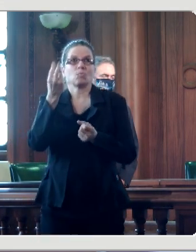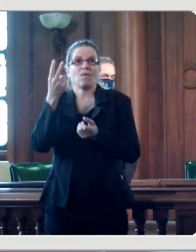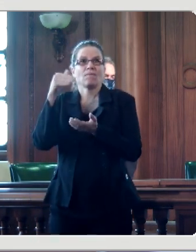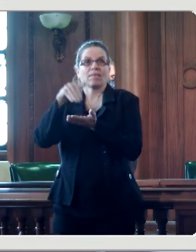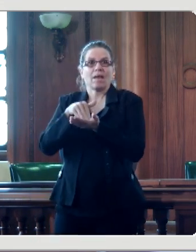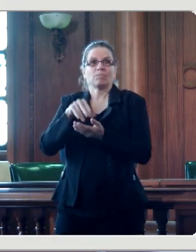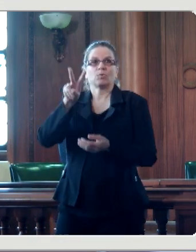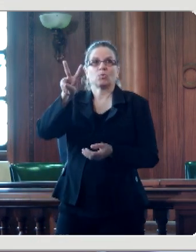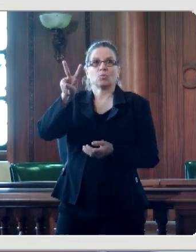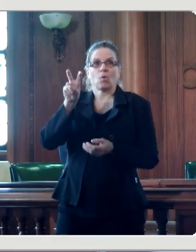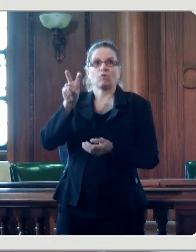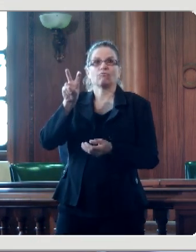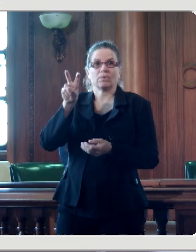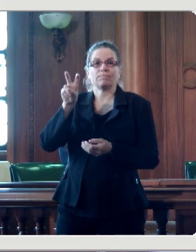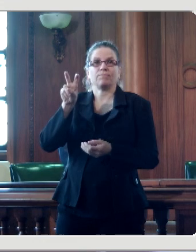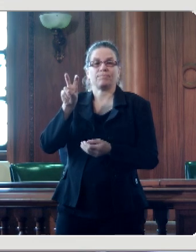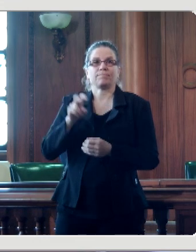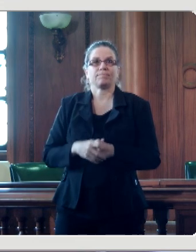12,263. That is